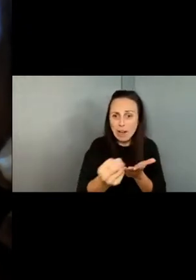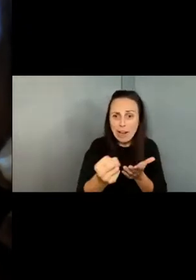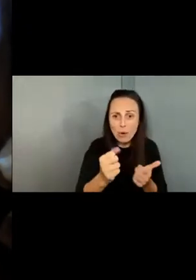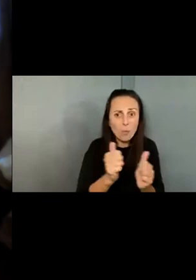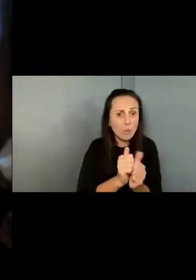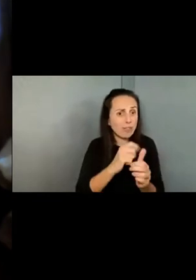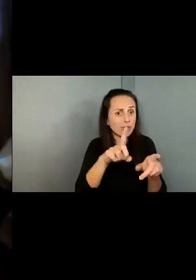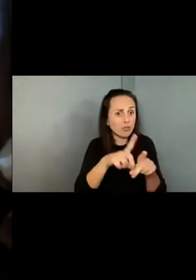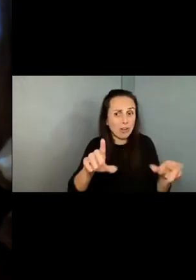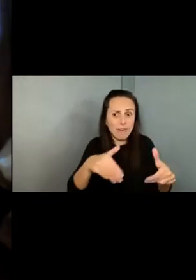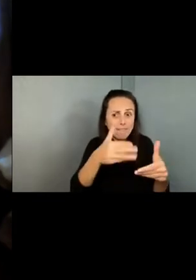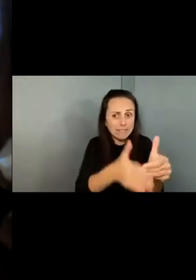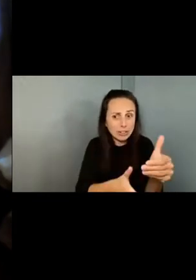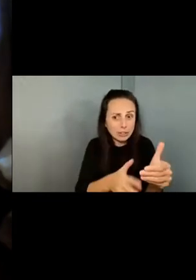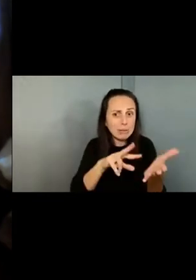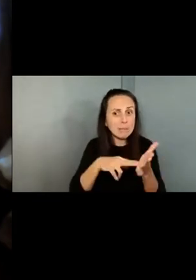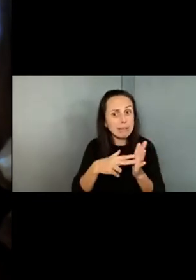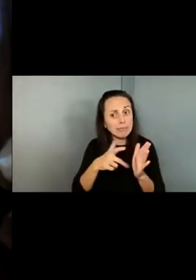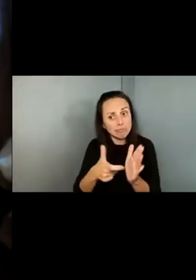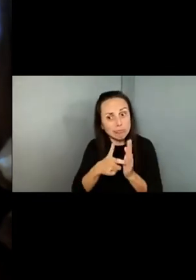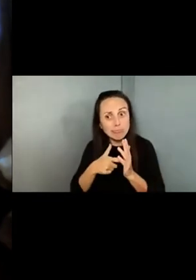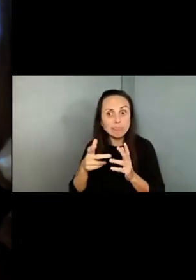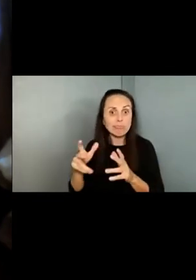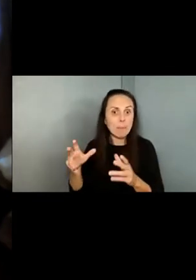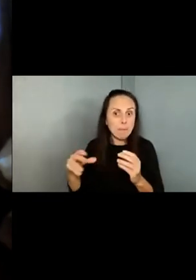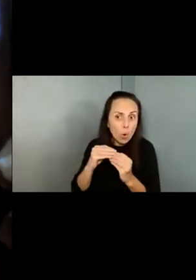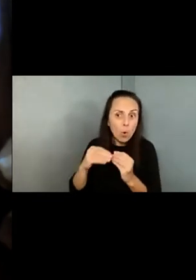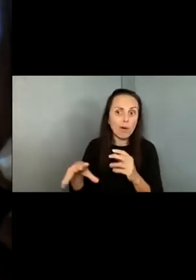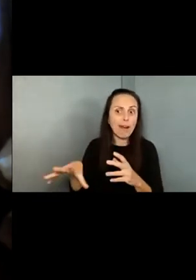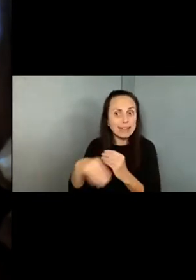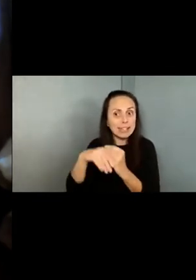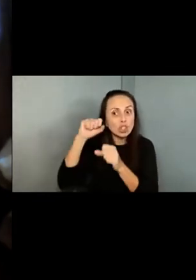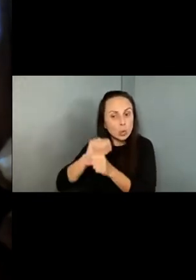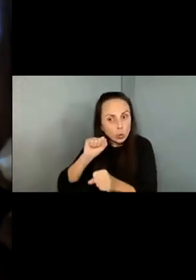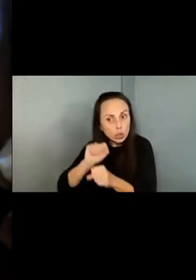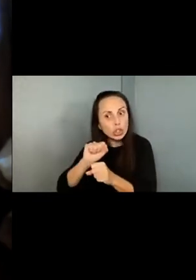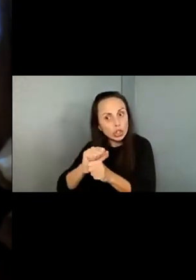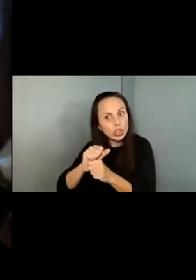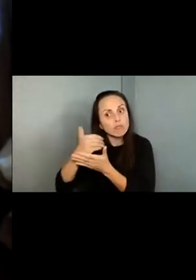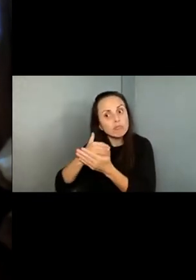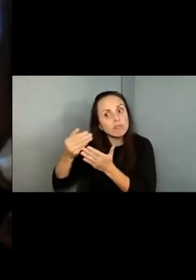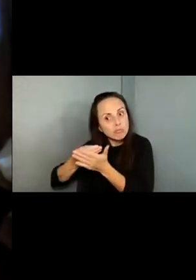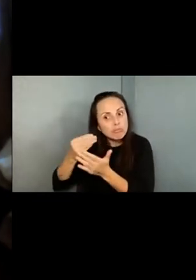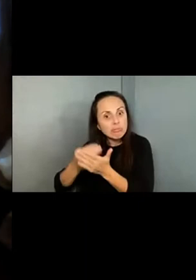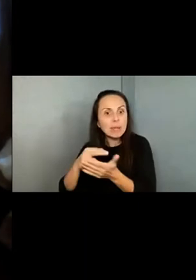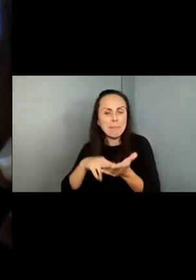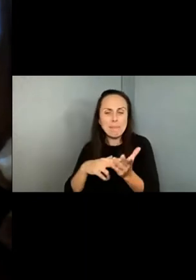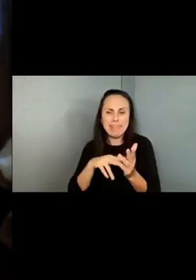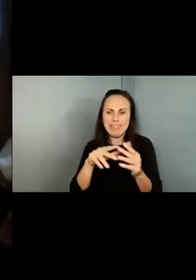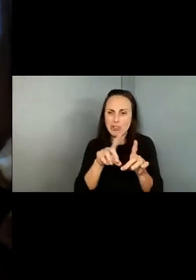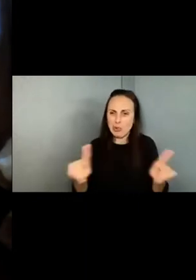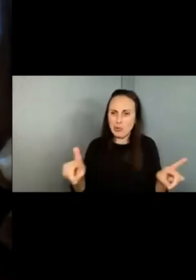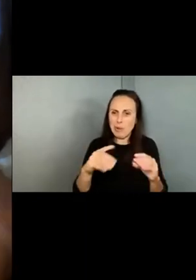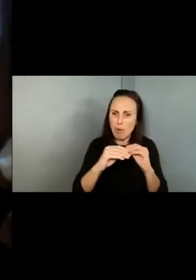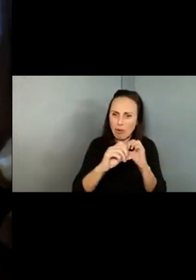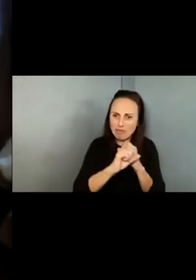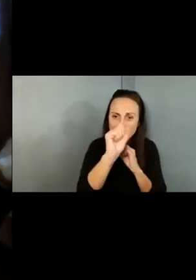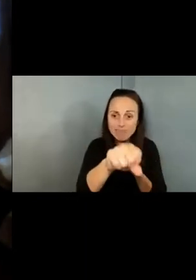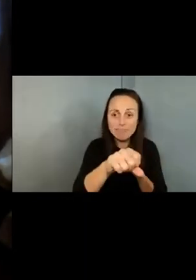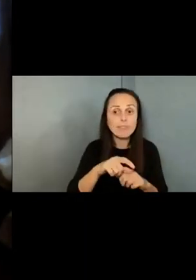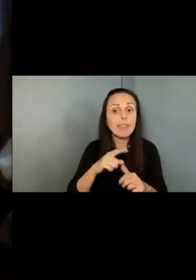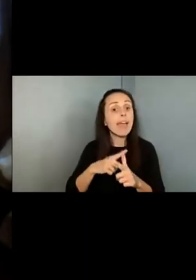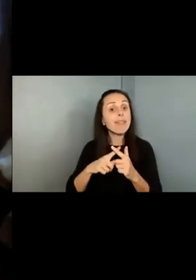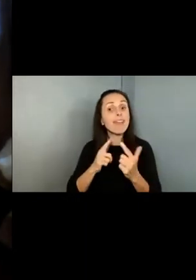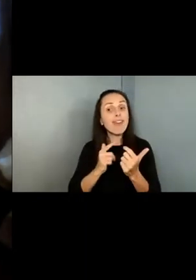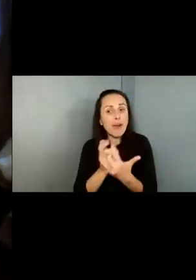complete. And we end up having to take on additional work that slows our degree progress even further. Then there's the accommodations